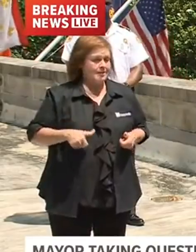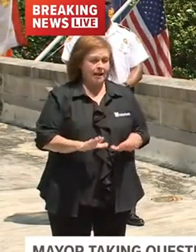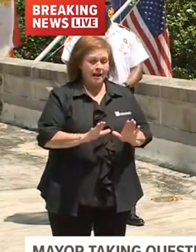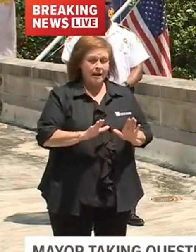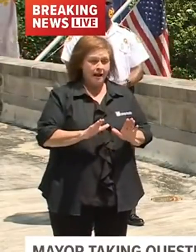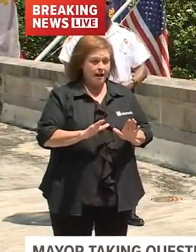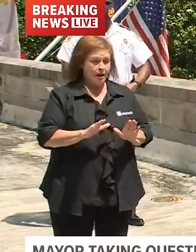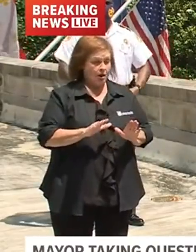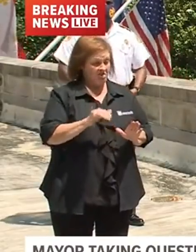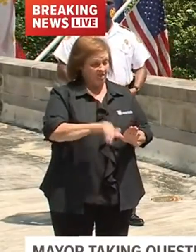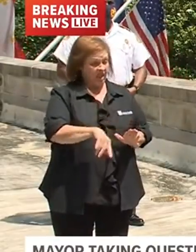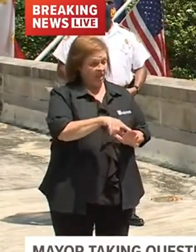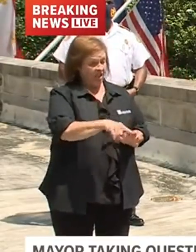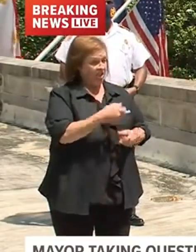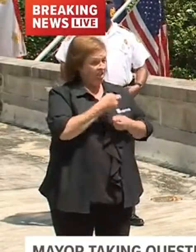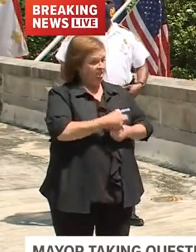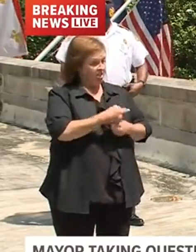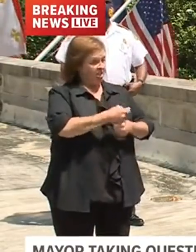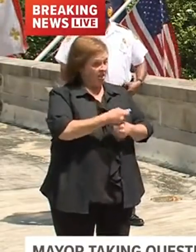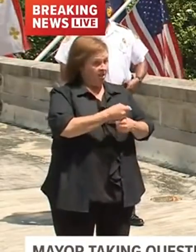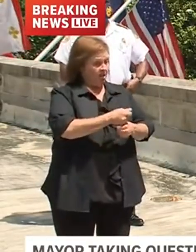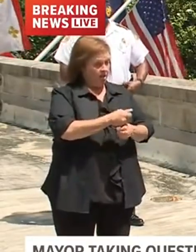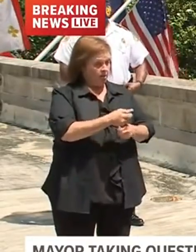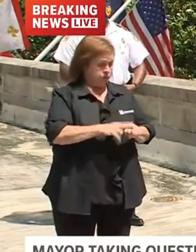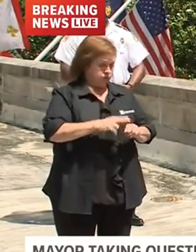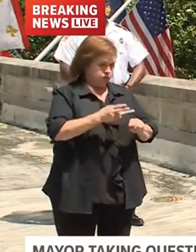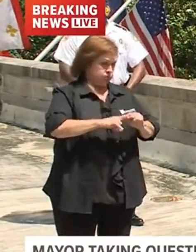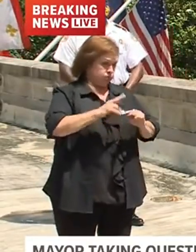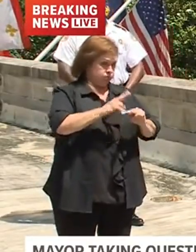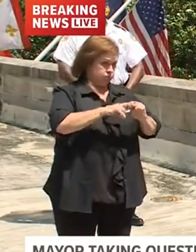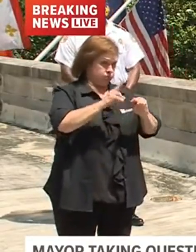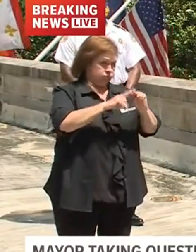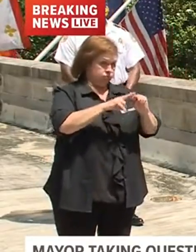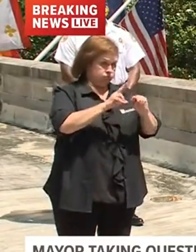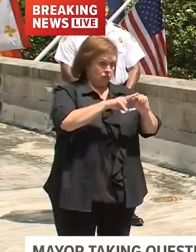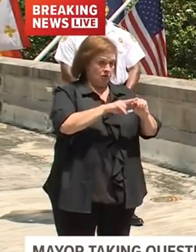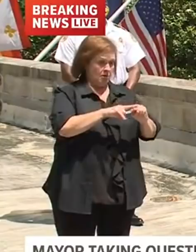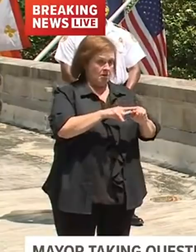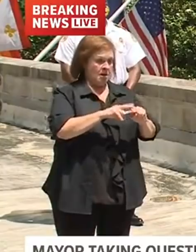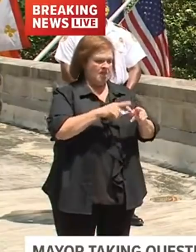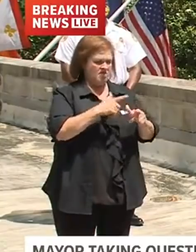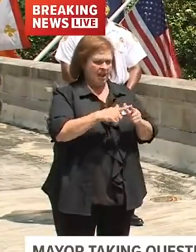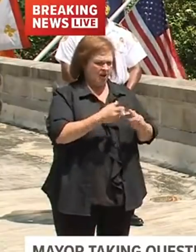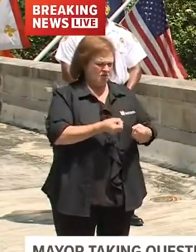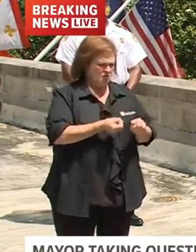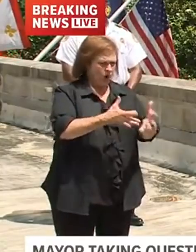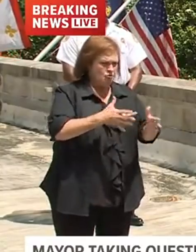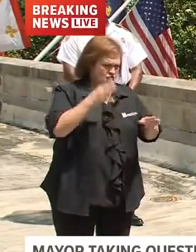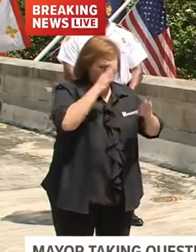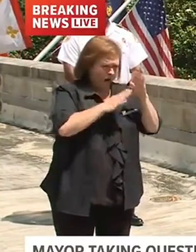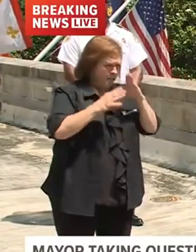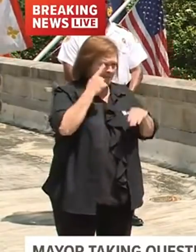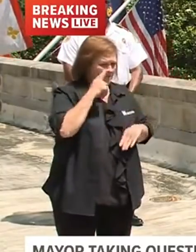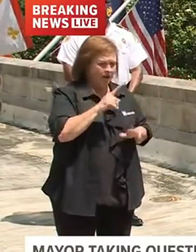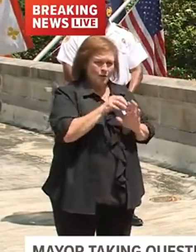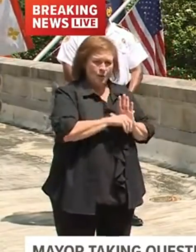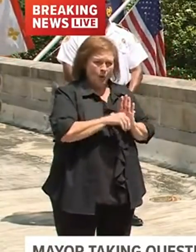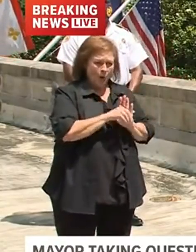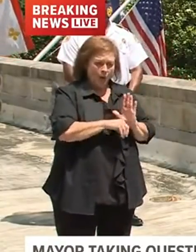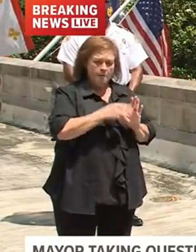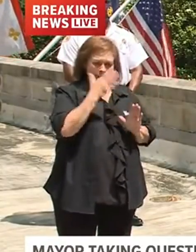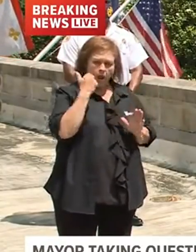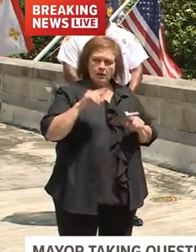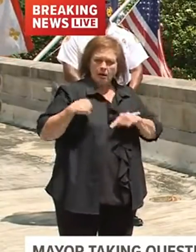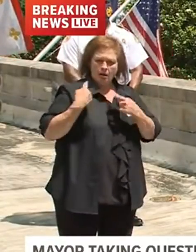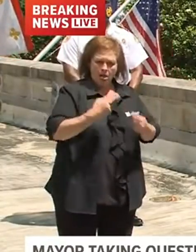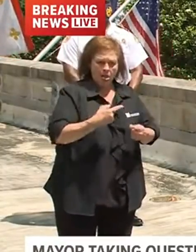an event to happen, meaning to escalate and push us off and knock us down, when we have been building community and